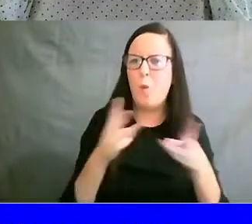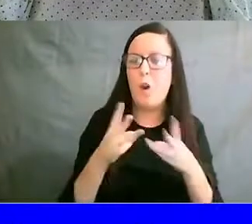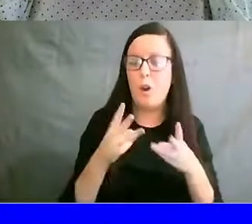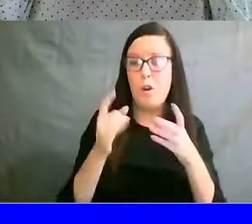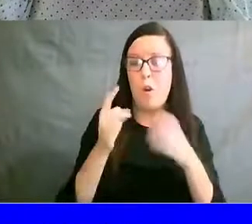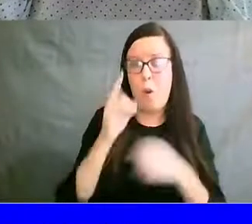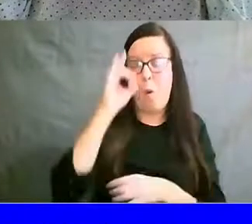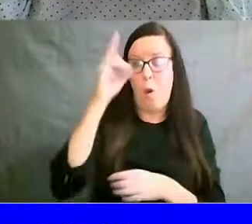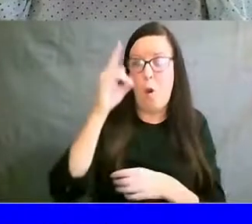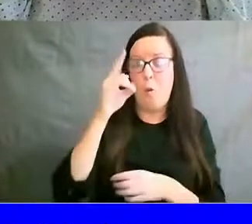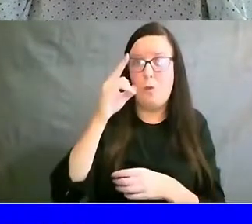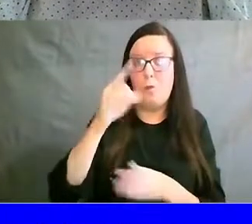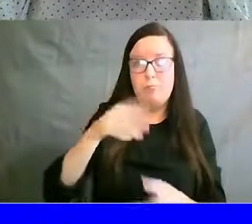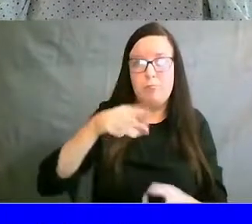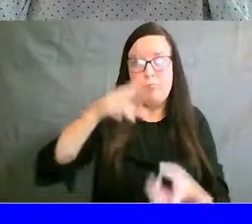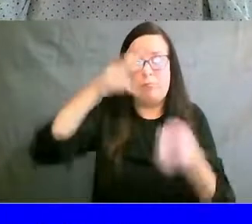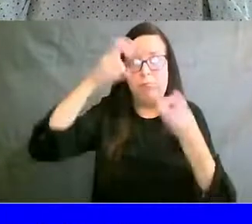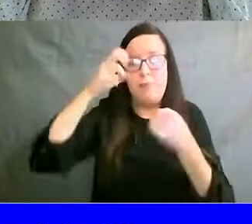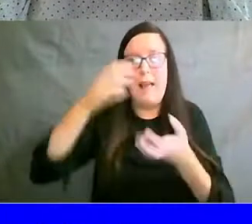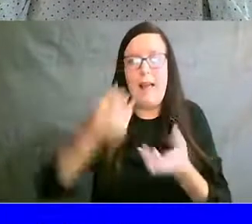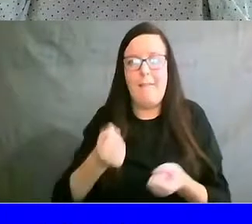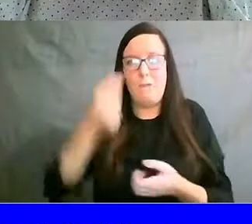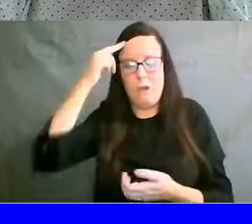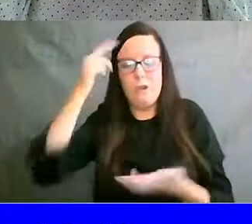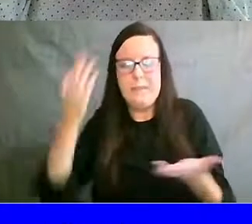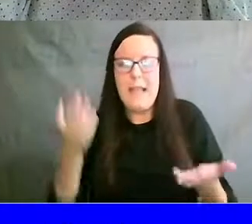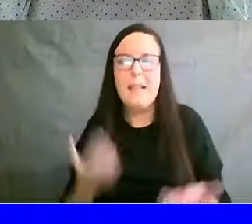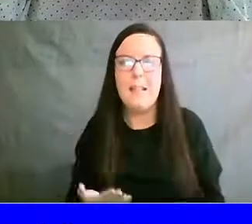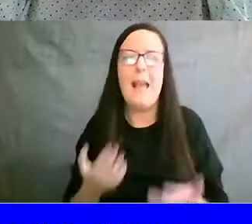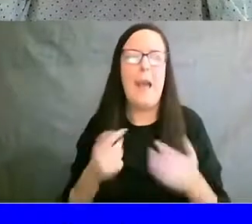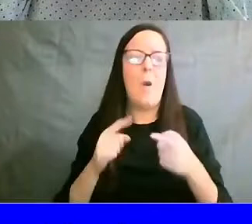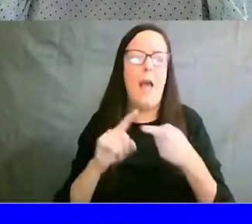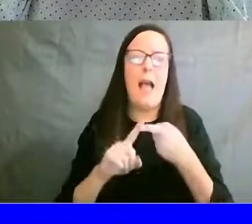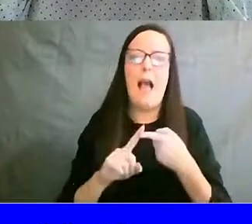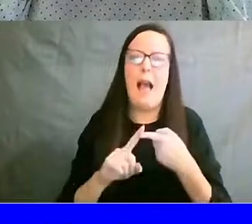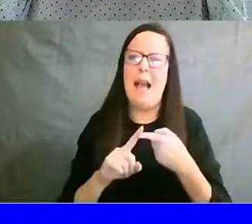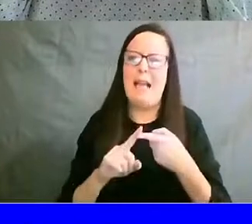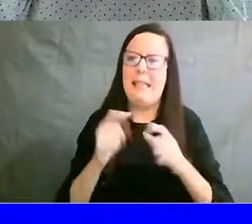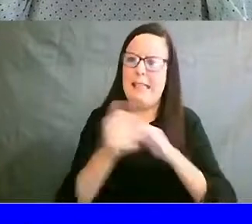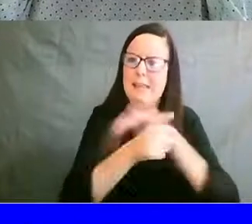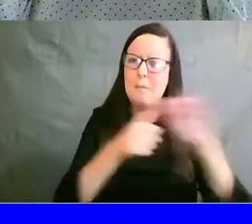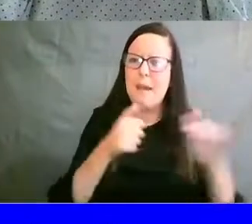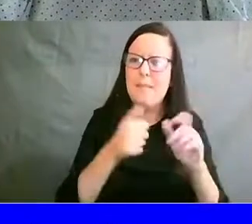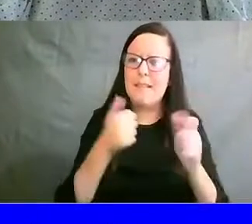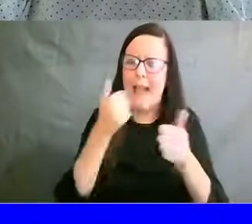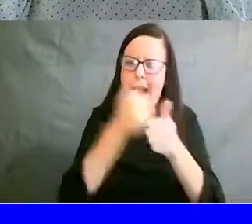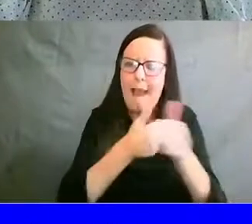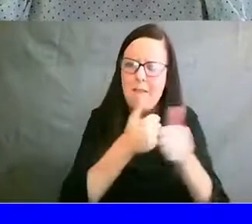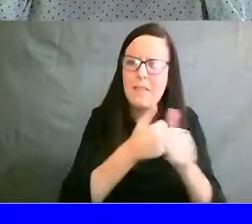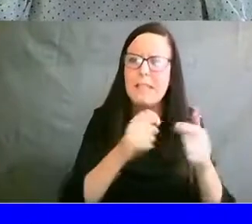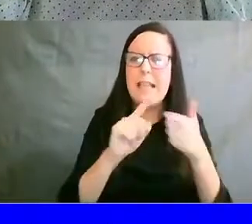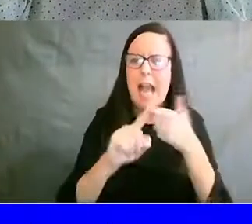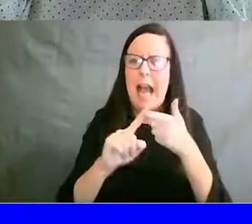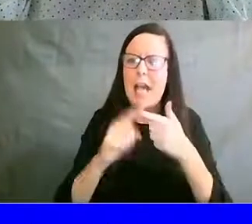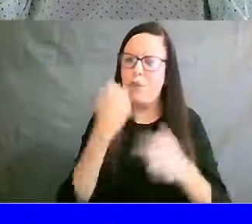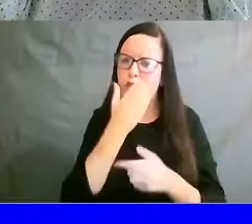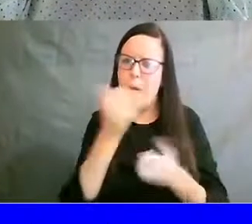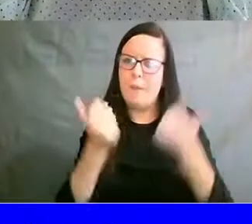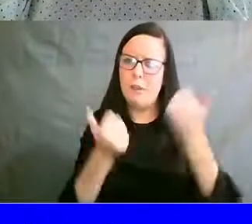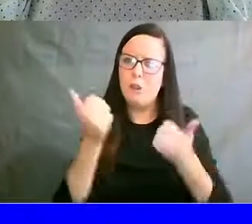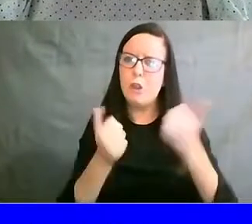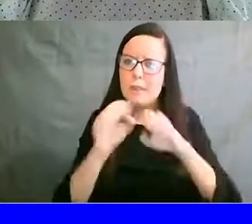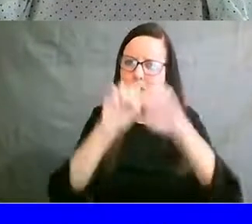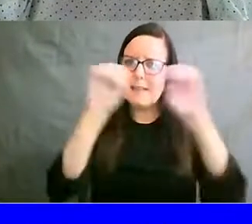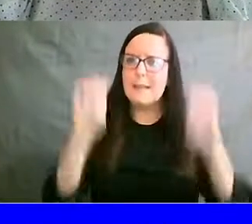And I suppose when we talk about the experience of advocacy in the criminal justice system and the overall theme today of